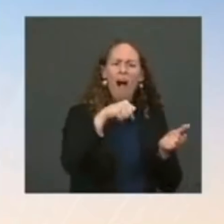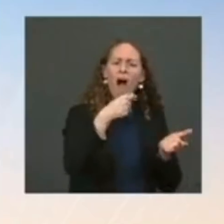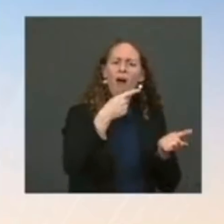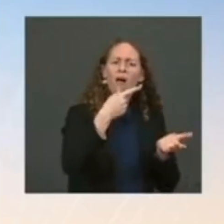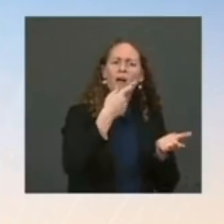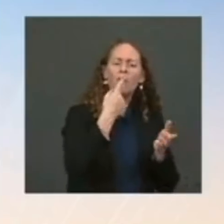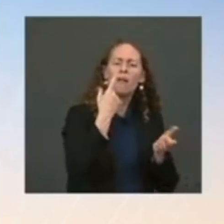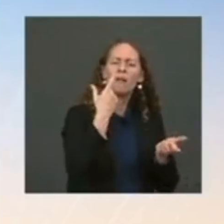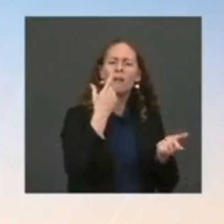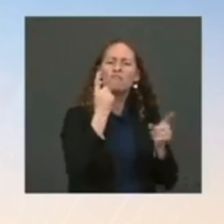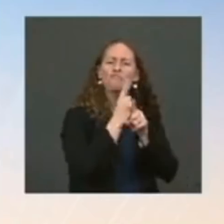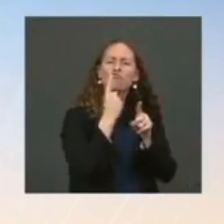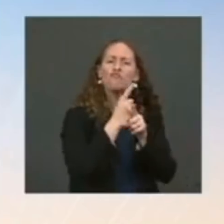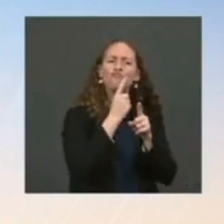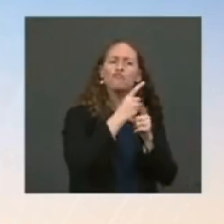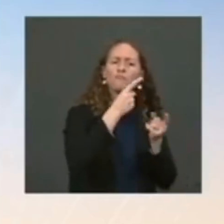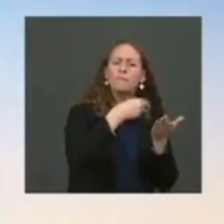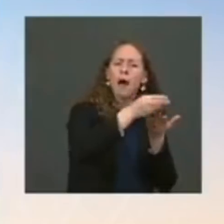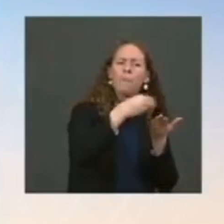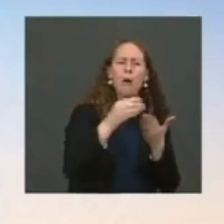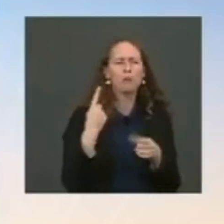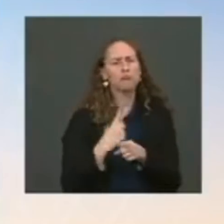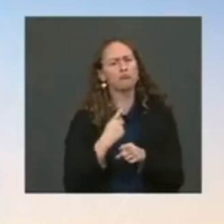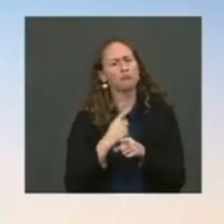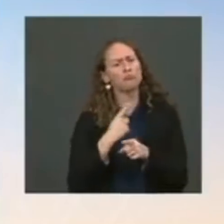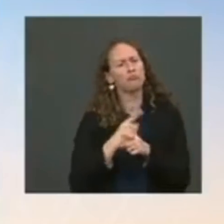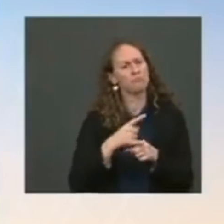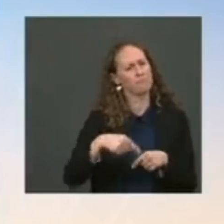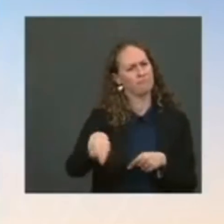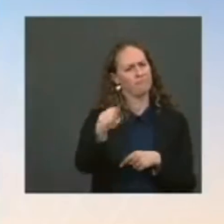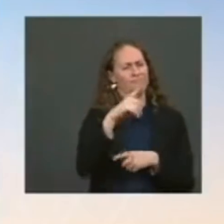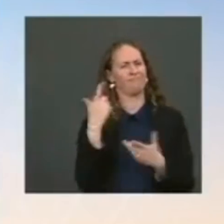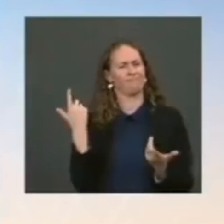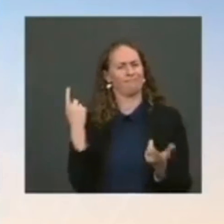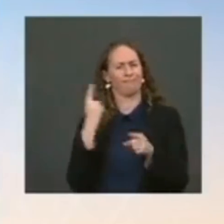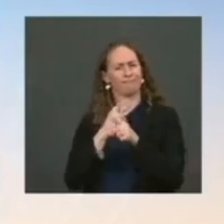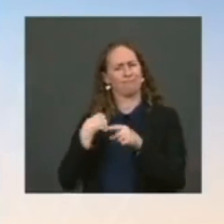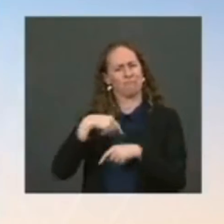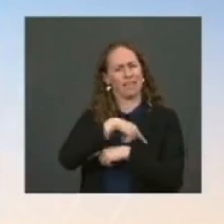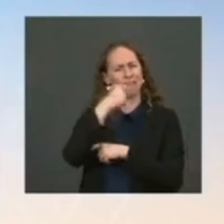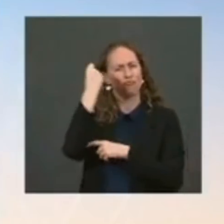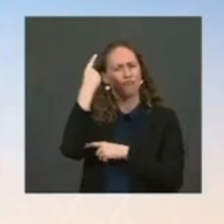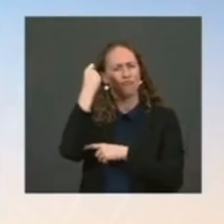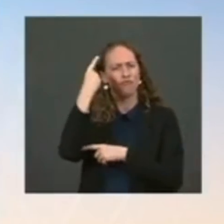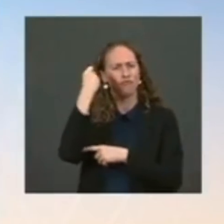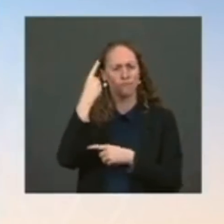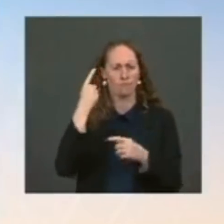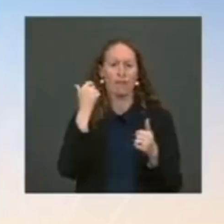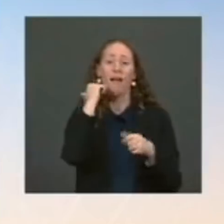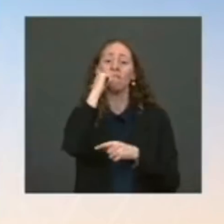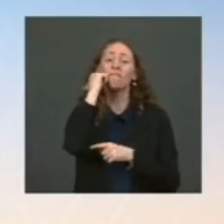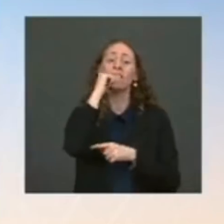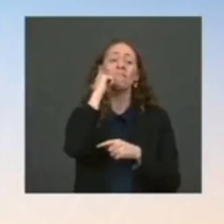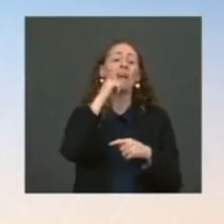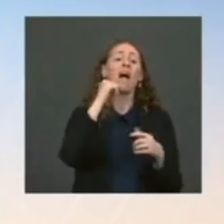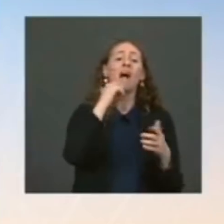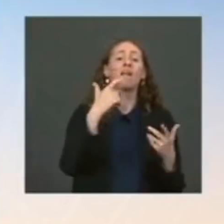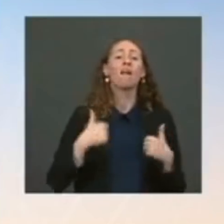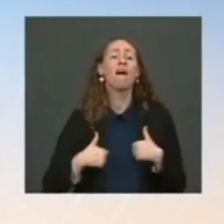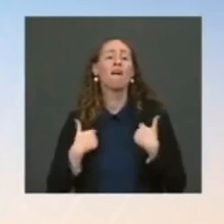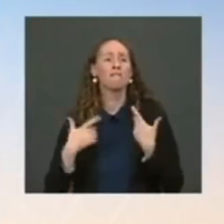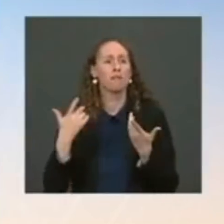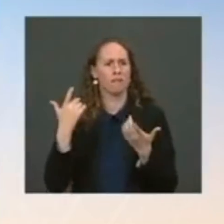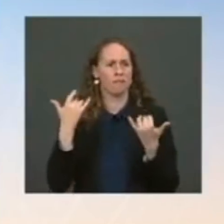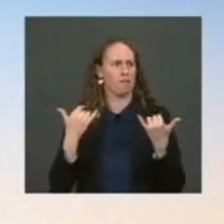any goods that they want. He understands, and we all understand, that daily costs, as much as wages have gone up, as much as unemployment has gone